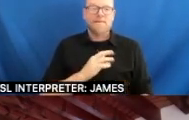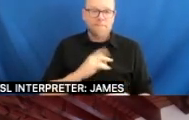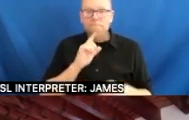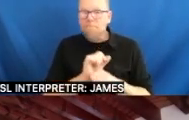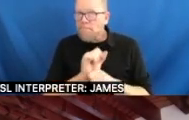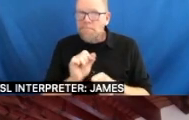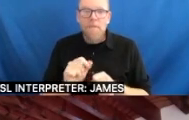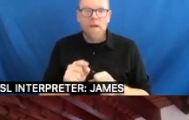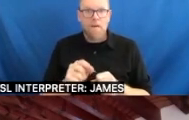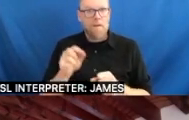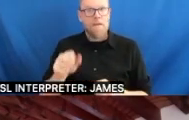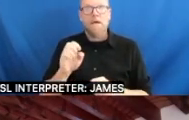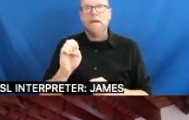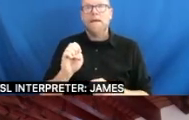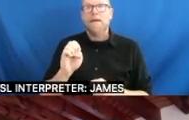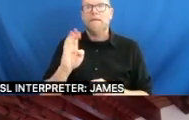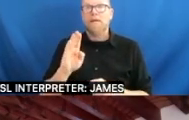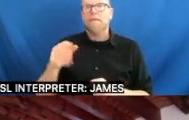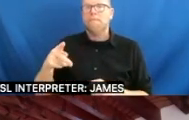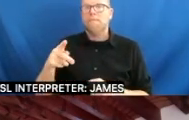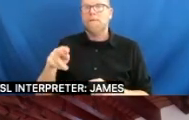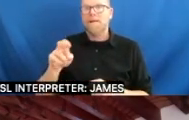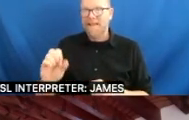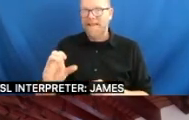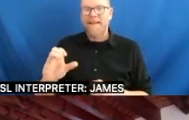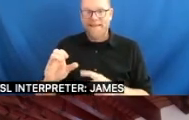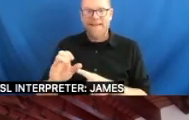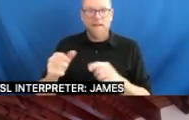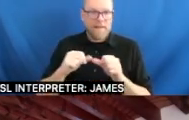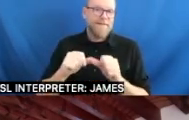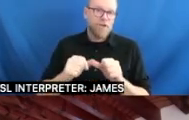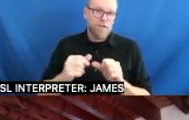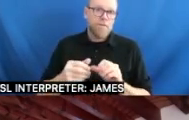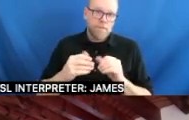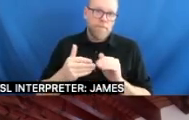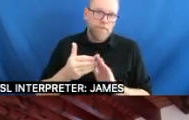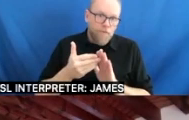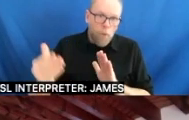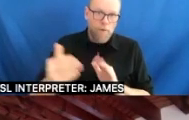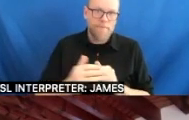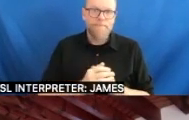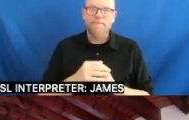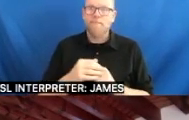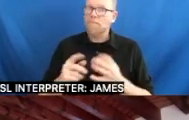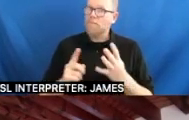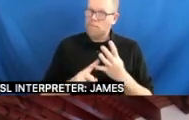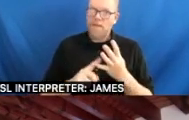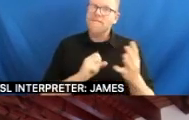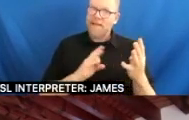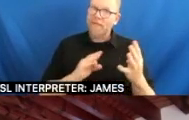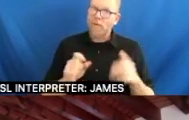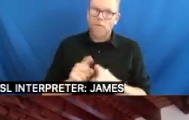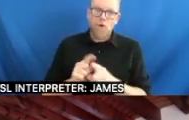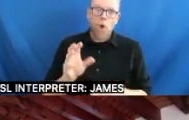Estate Cooperative is functioning and moving forward. And so they are also owners. So this is a